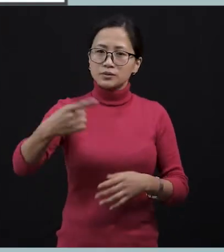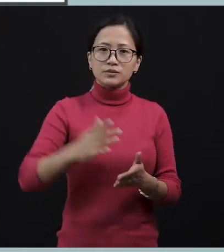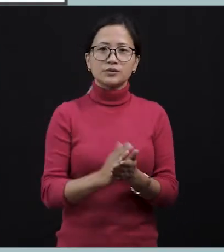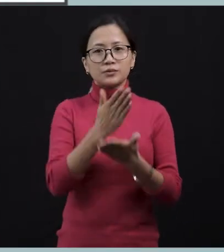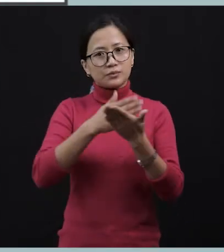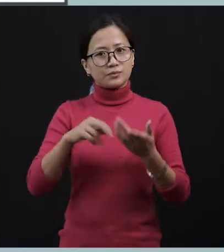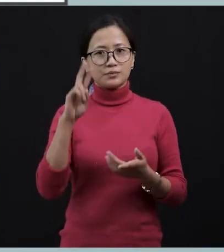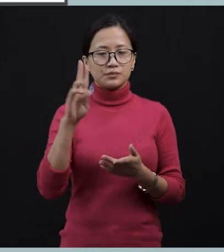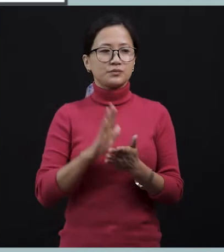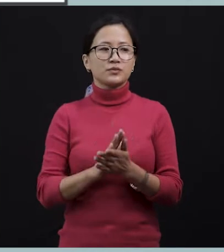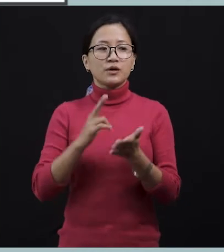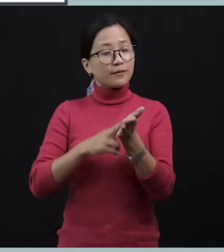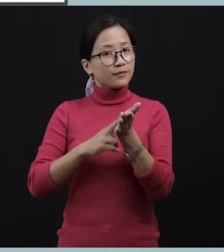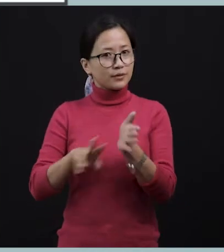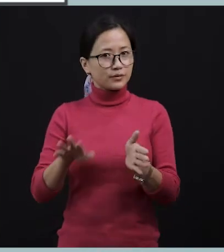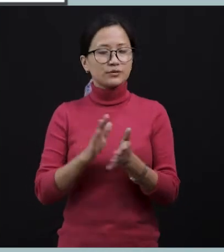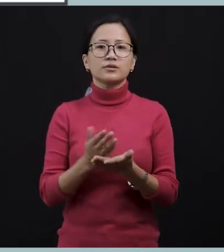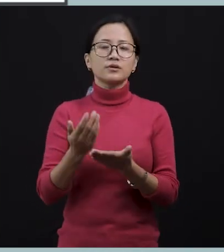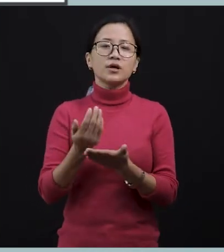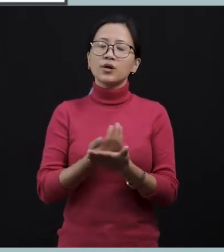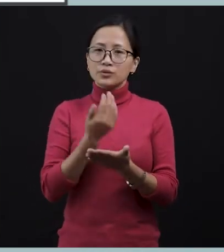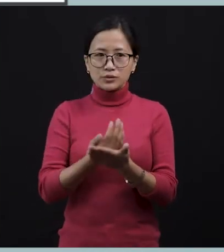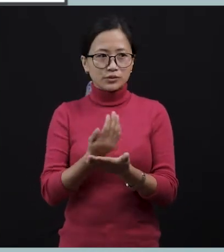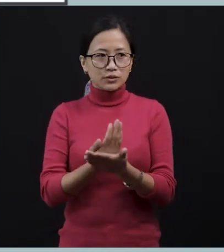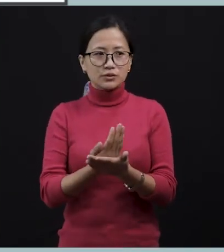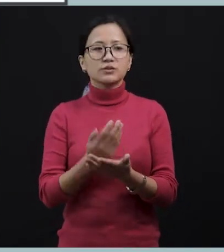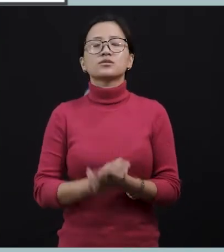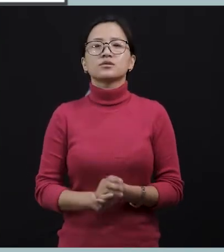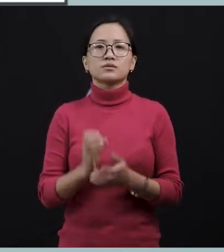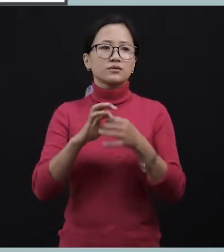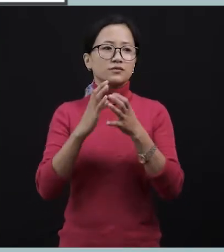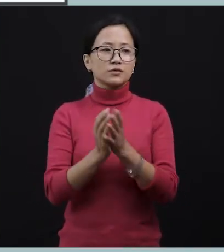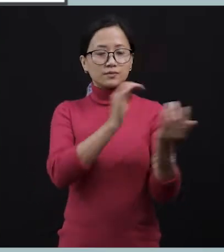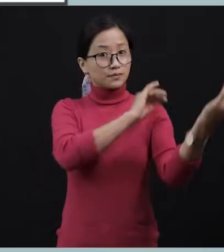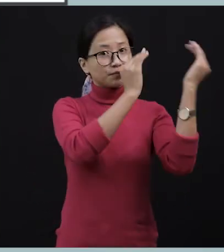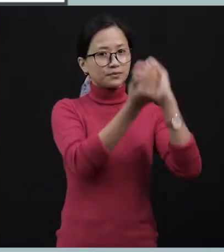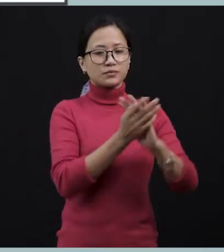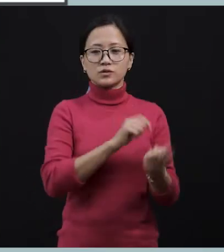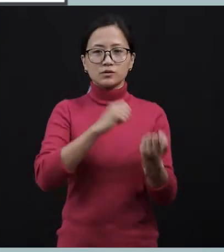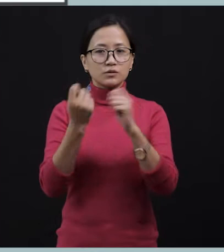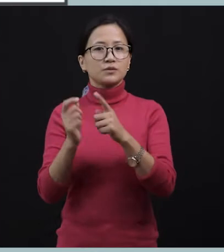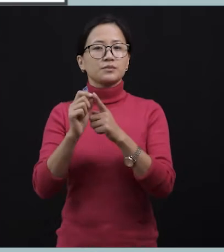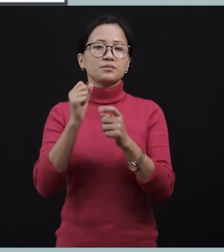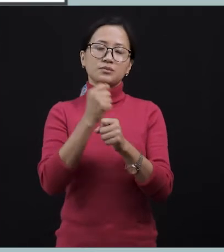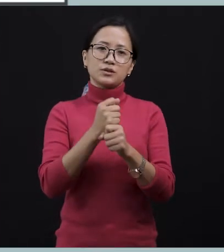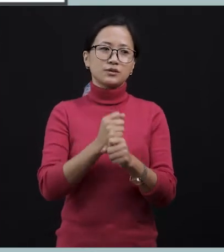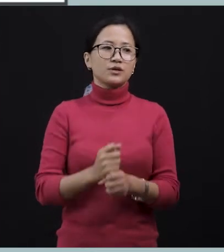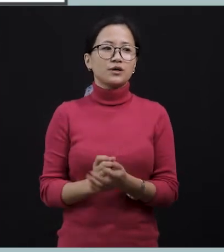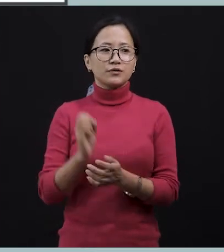lesson 7, Natural Resources of the Earth. So you can all turn to page 59 to